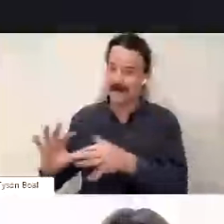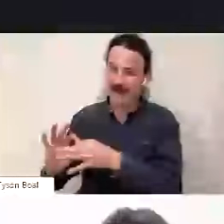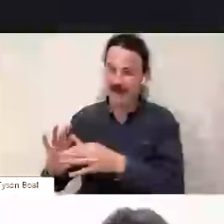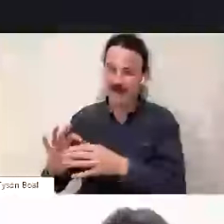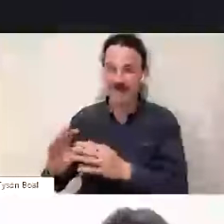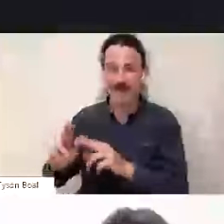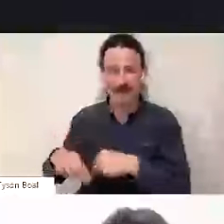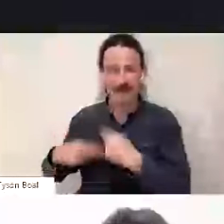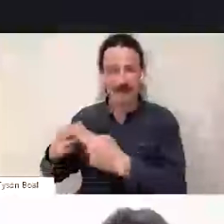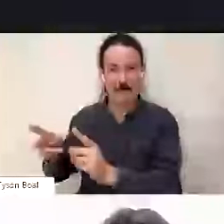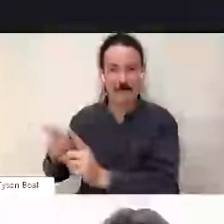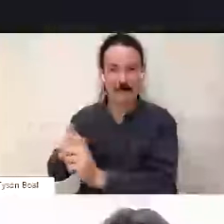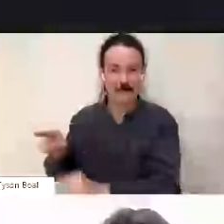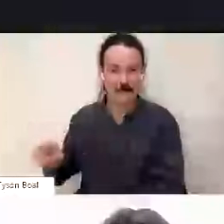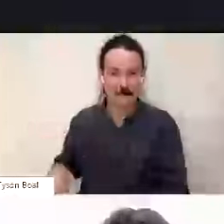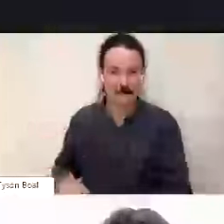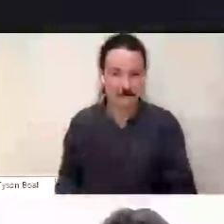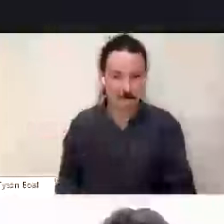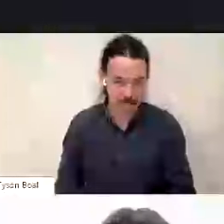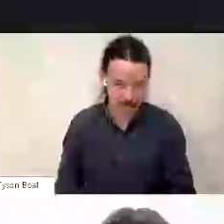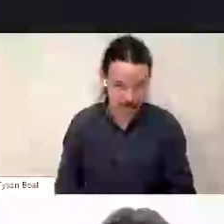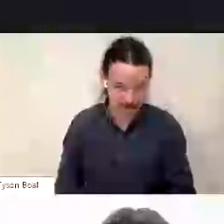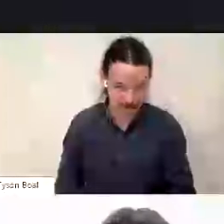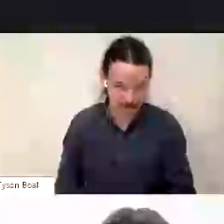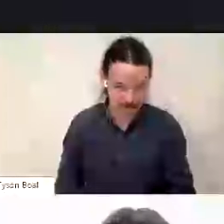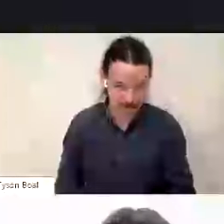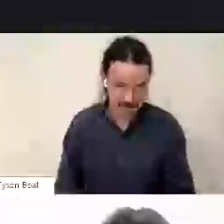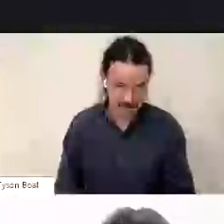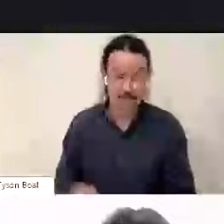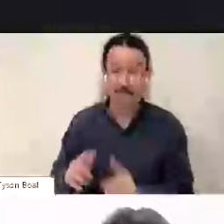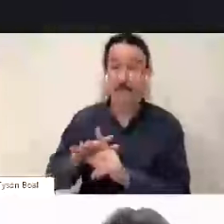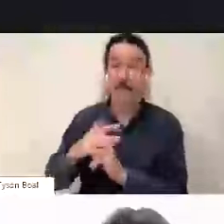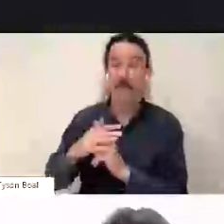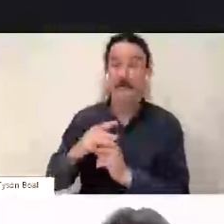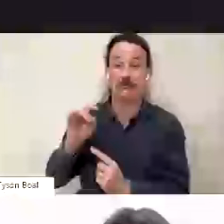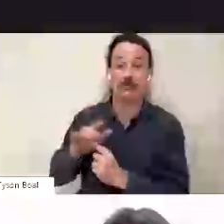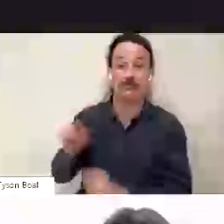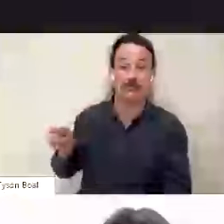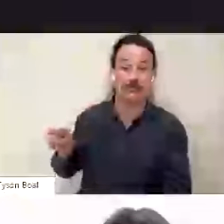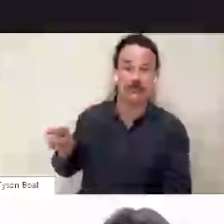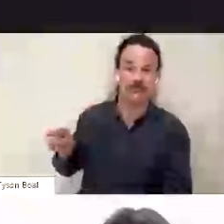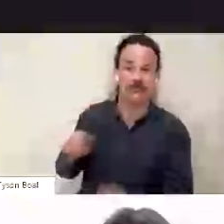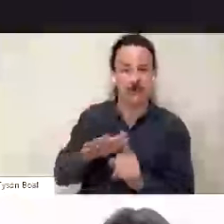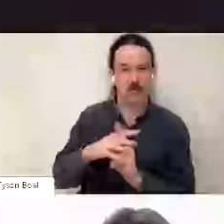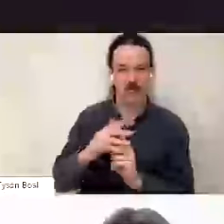Obviously, the context is really important. We have some communities which are